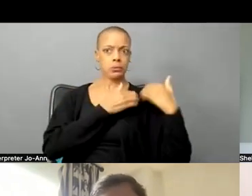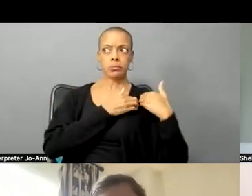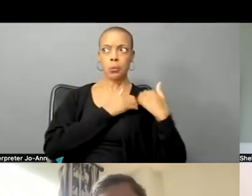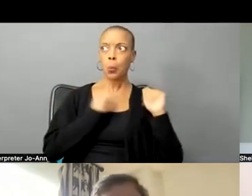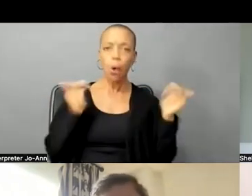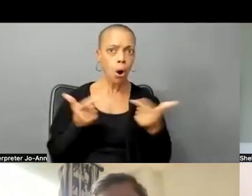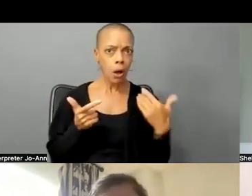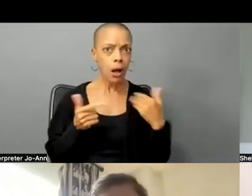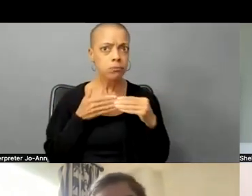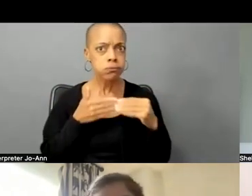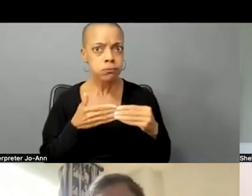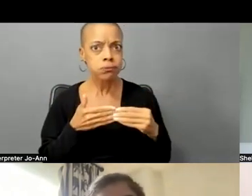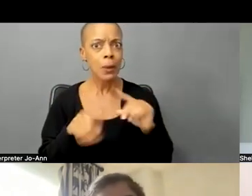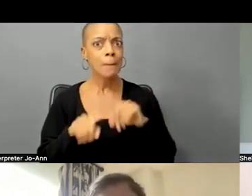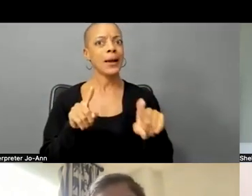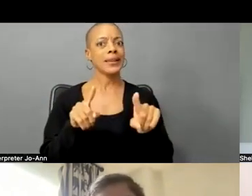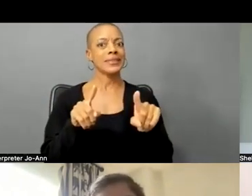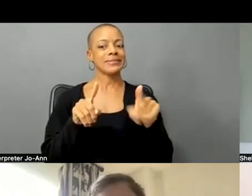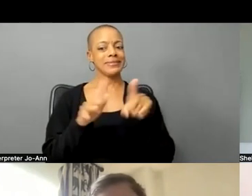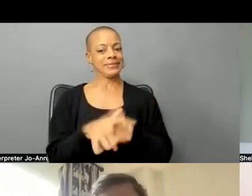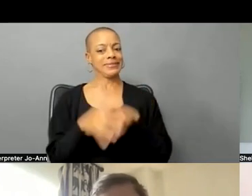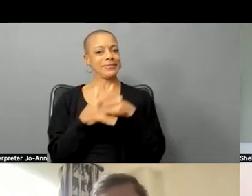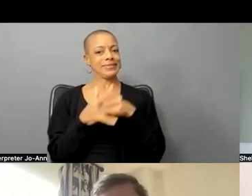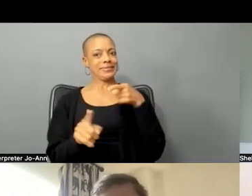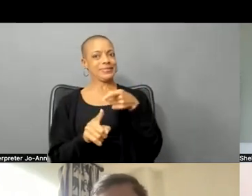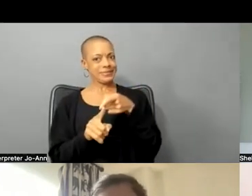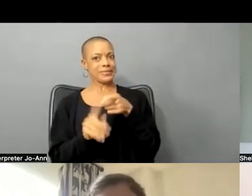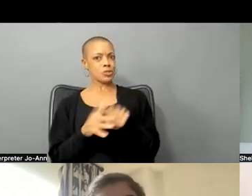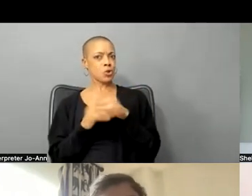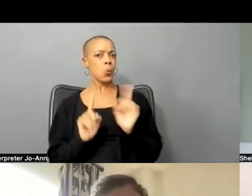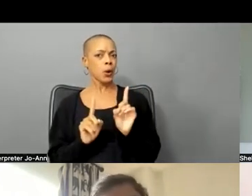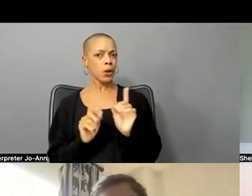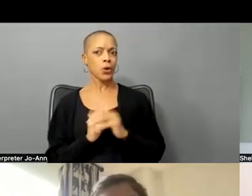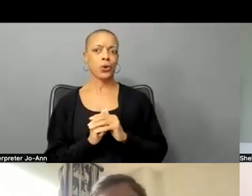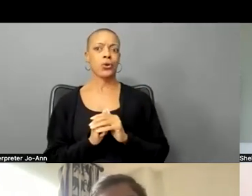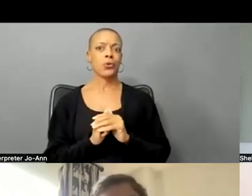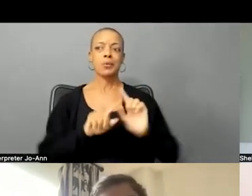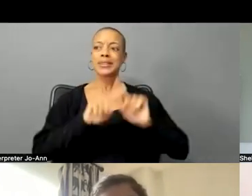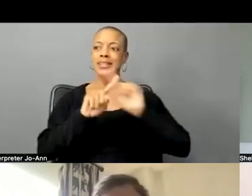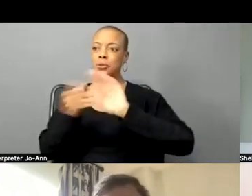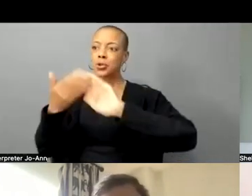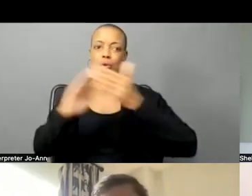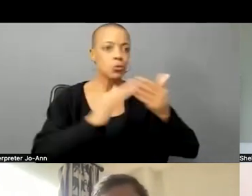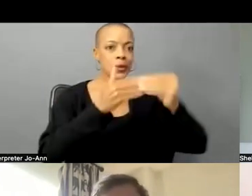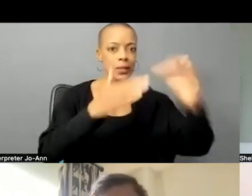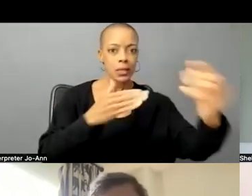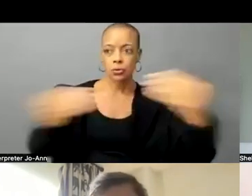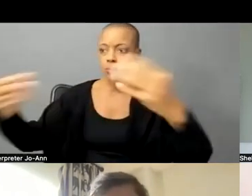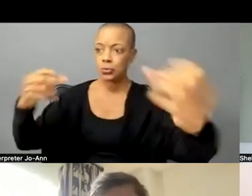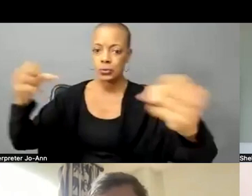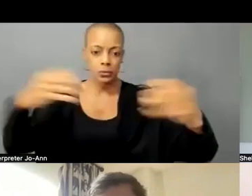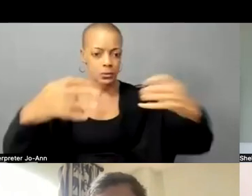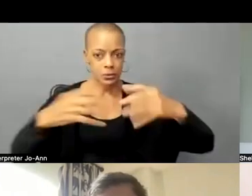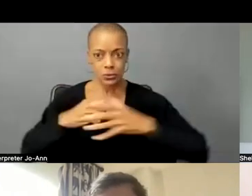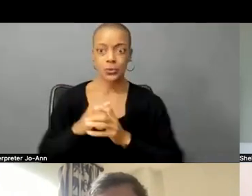But where's the hub, the conversation to make that happen amongst different community leaders that have historically been